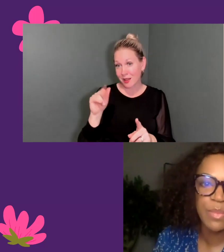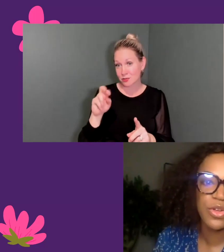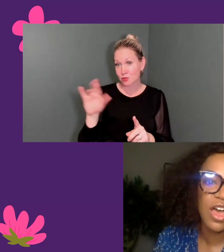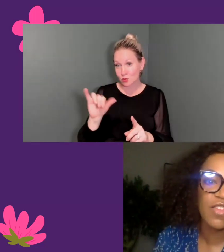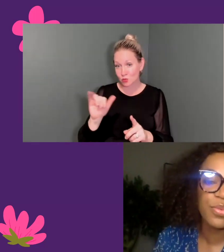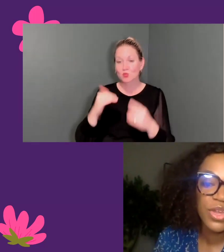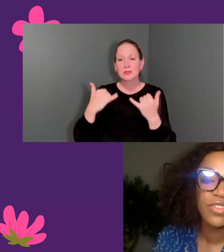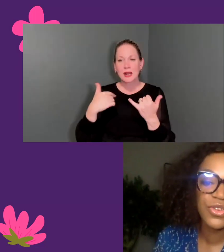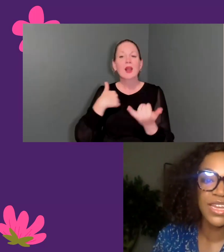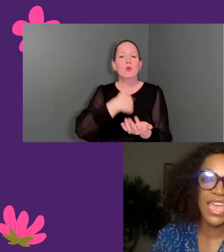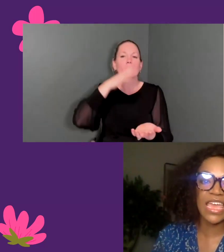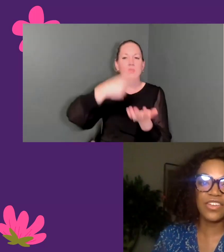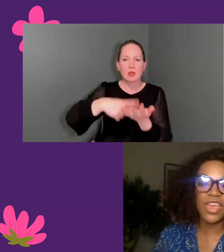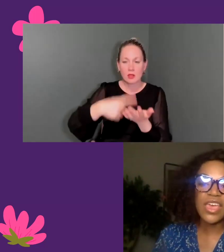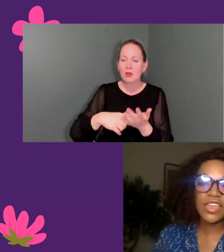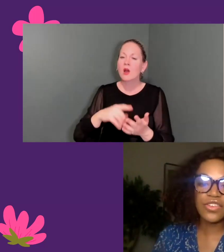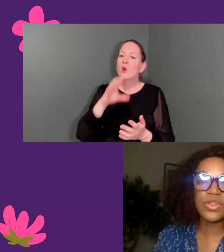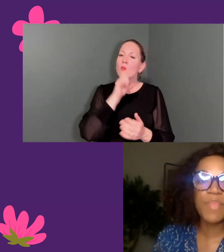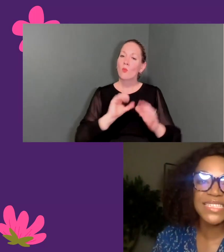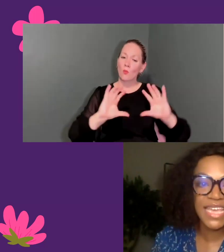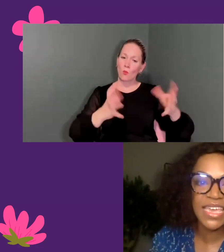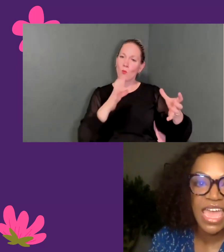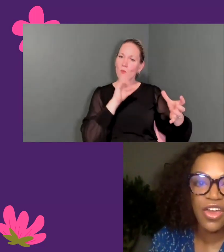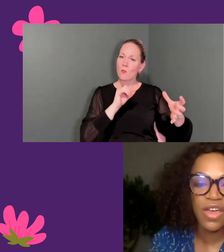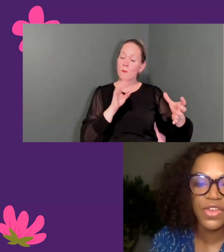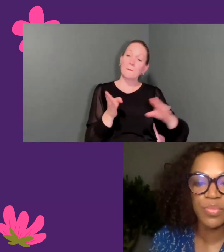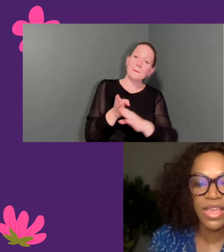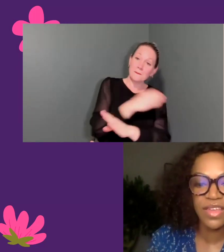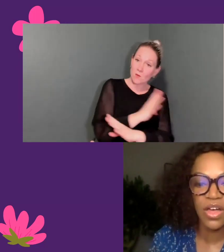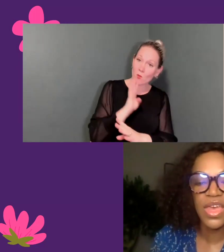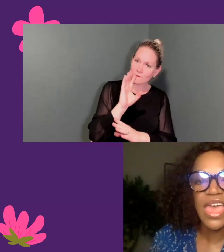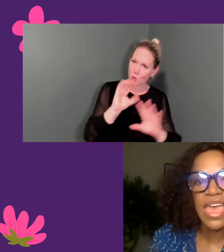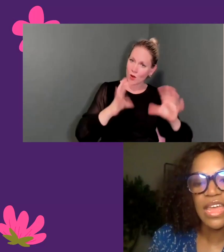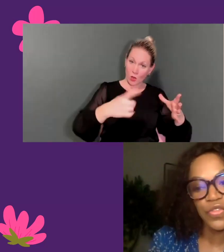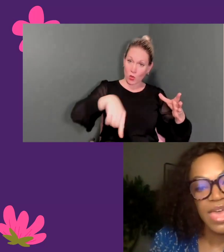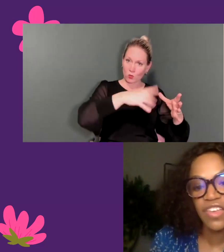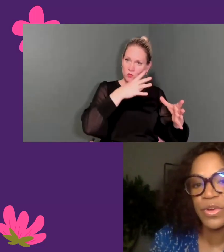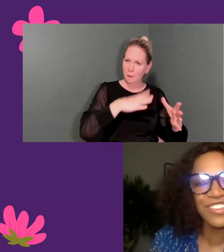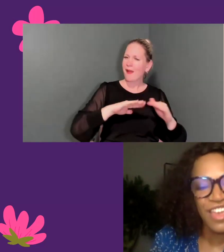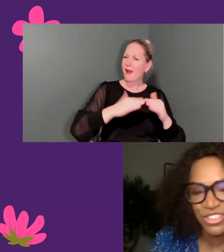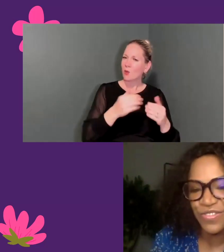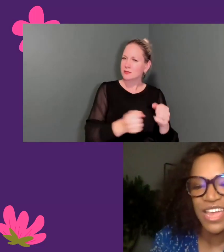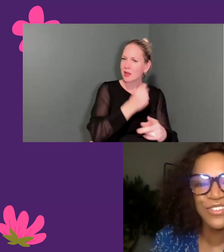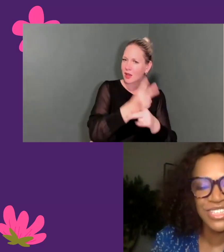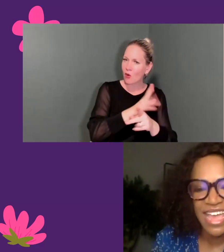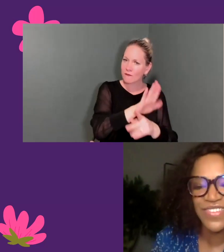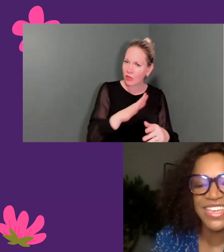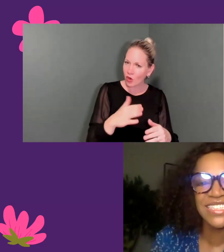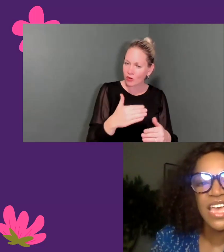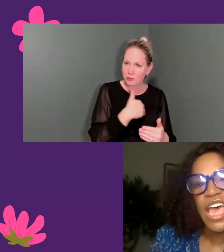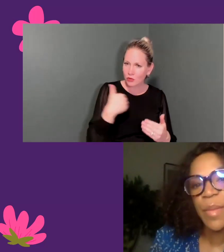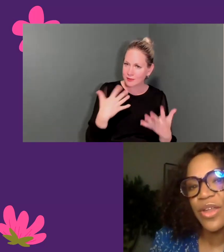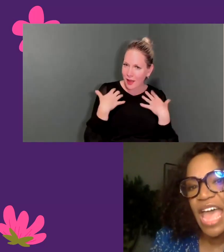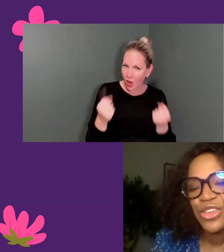and people of pre-screening age can do to best take care of their breast health, and learn from experts, young survivors, and